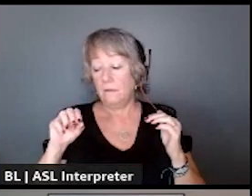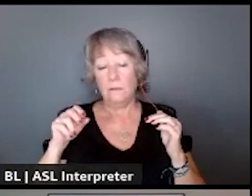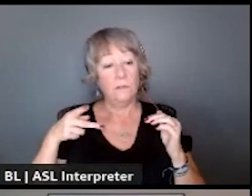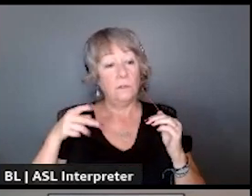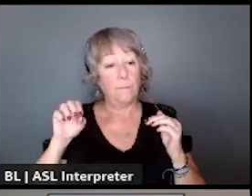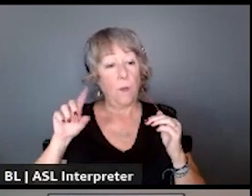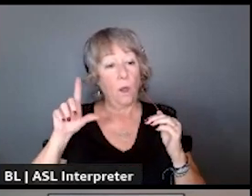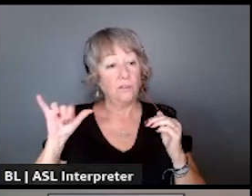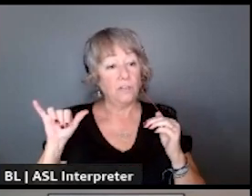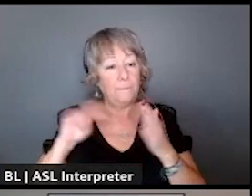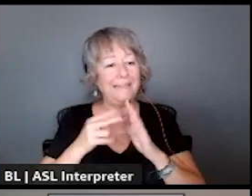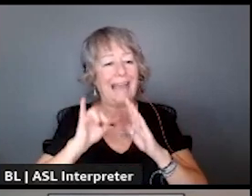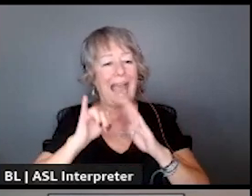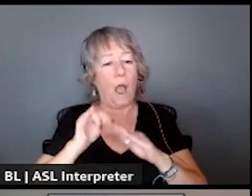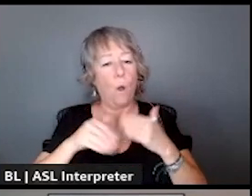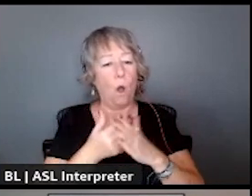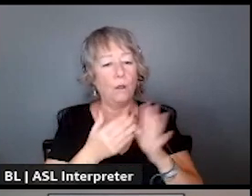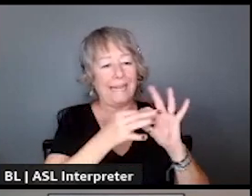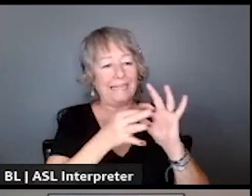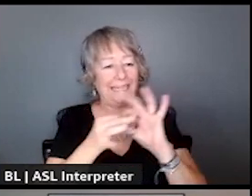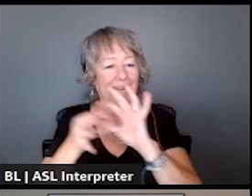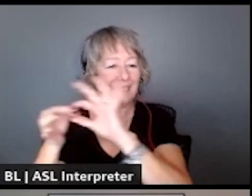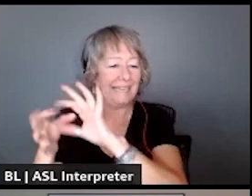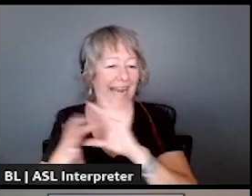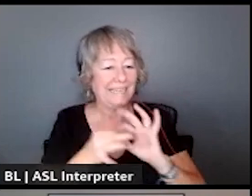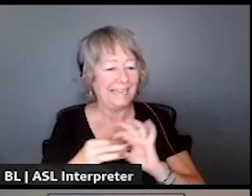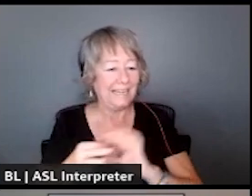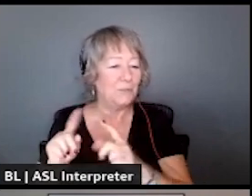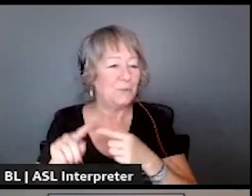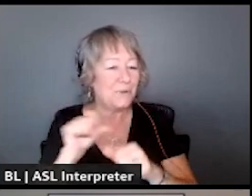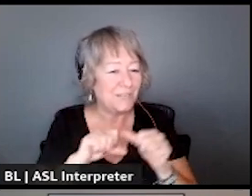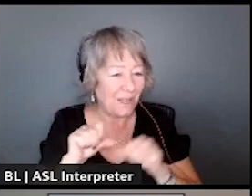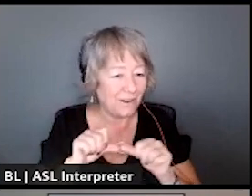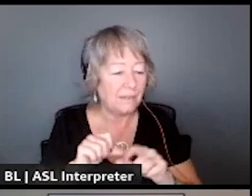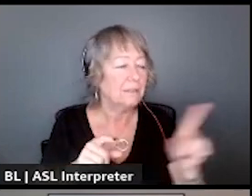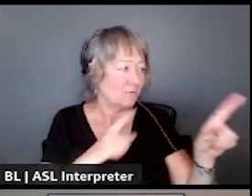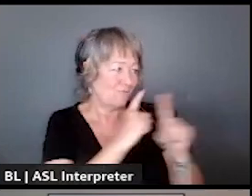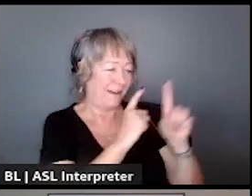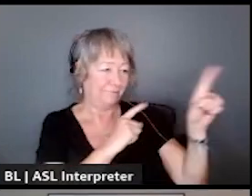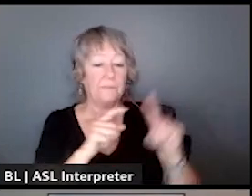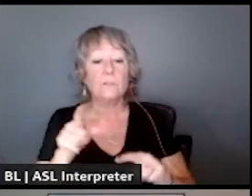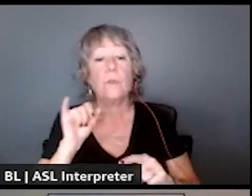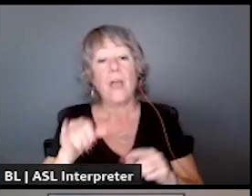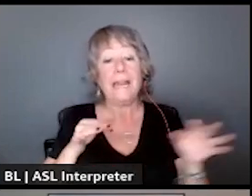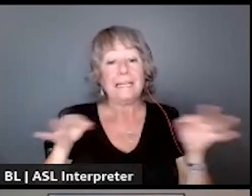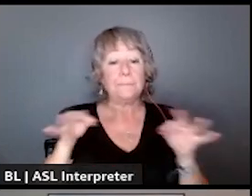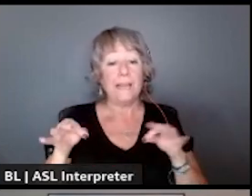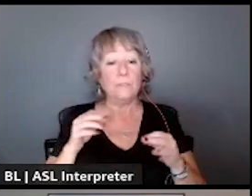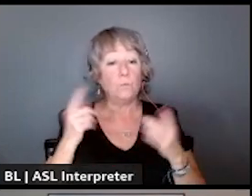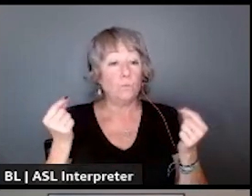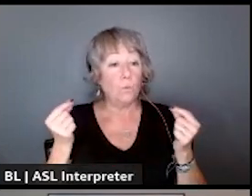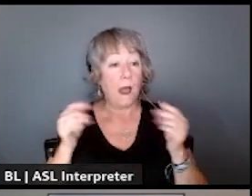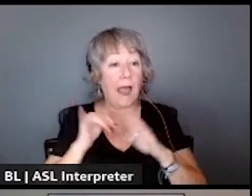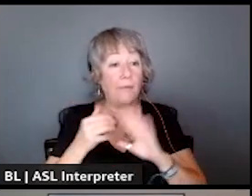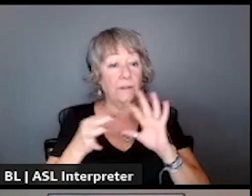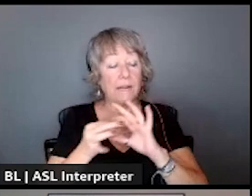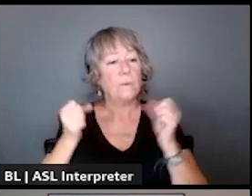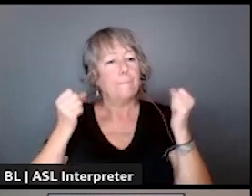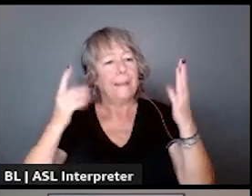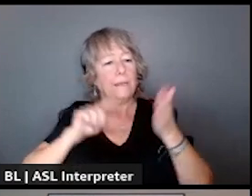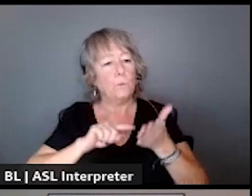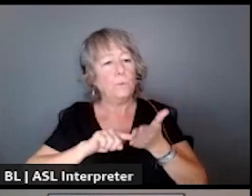kind of a weird concept because, I mean, if you think about it, like a bit is actually a really abstract thing. It's like the idea of